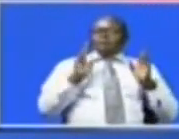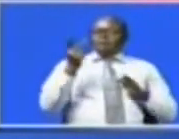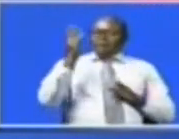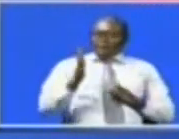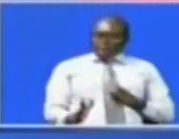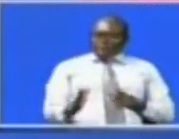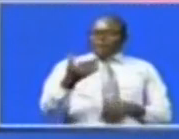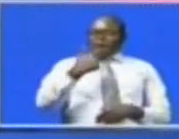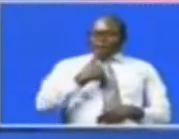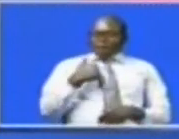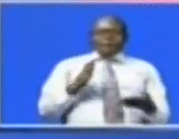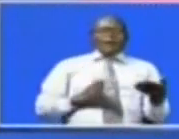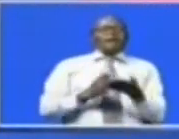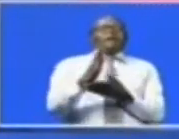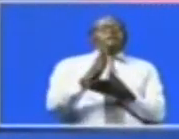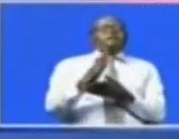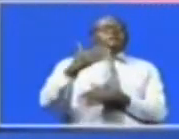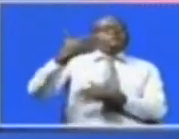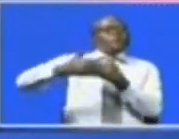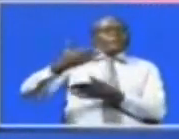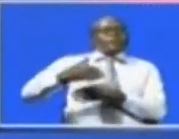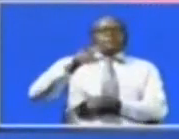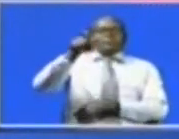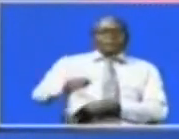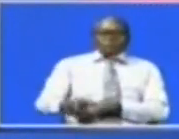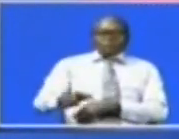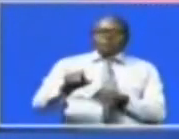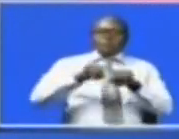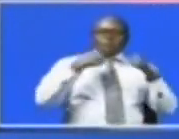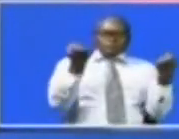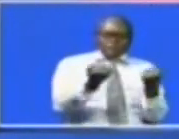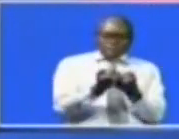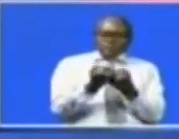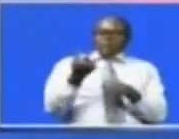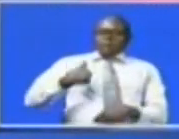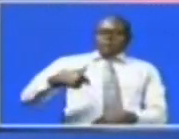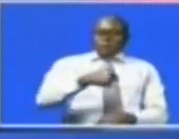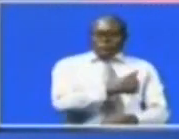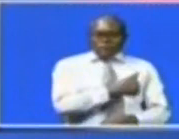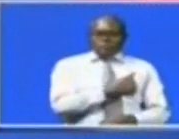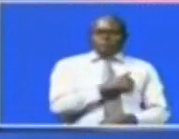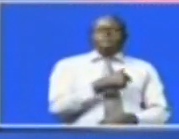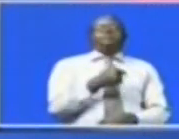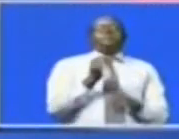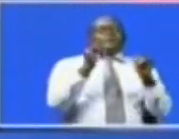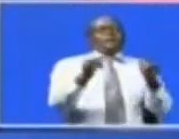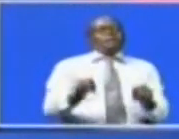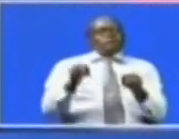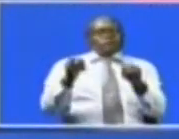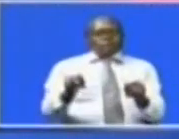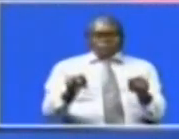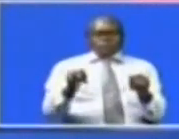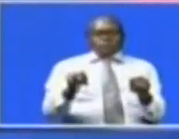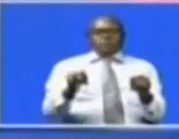is accountable first to the next citizen, mm-hmm. next to the society, and we as a country, we as individuals,